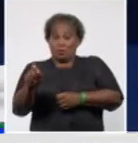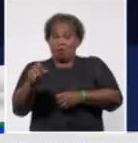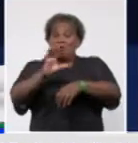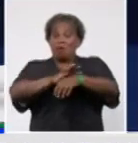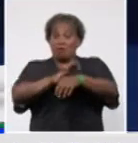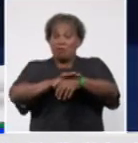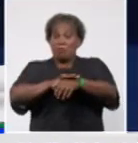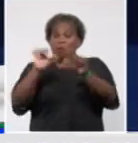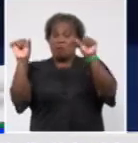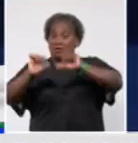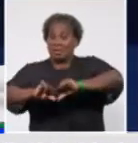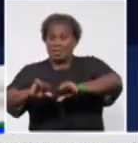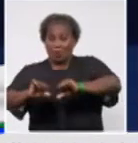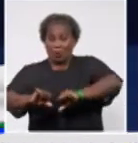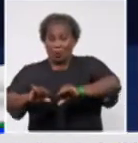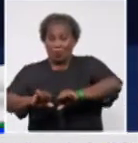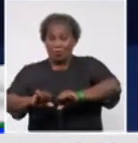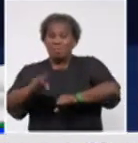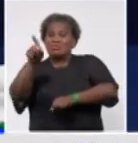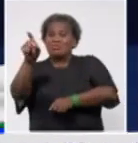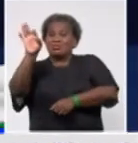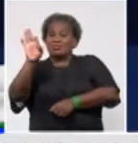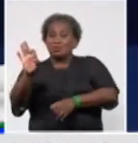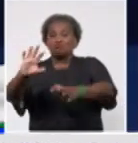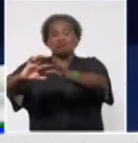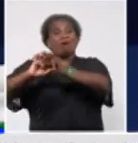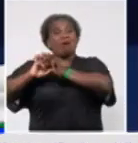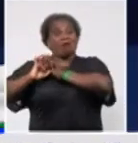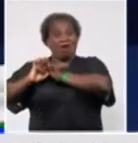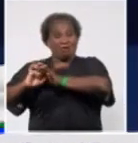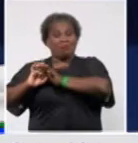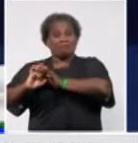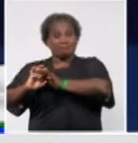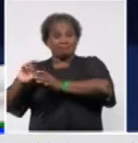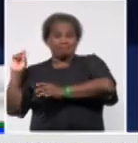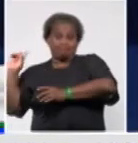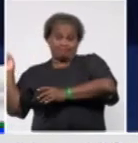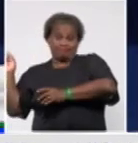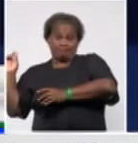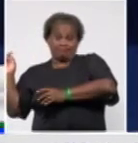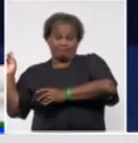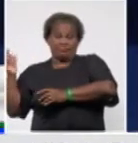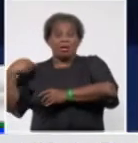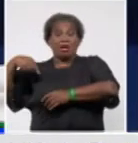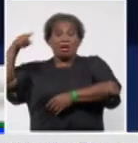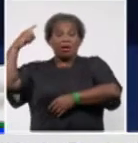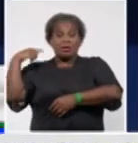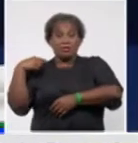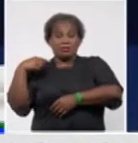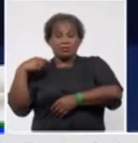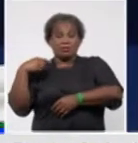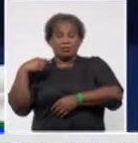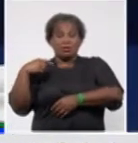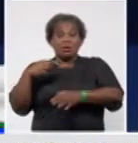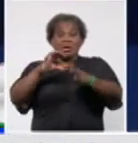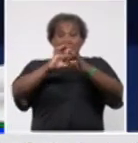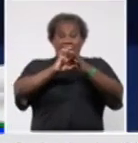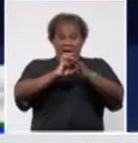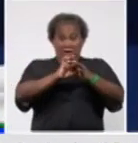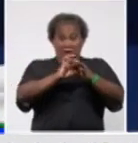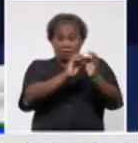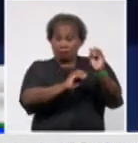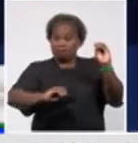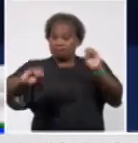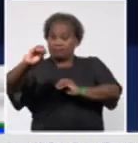Yesterday, 5 patients joined the group of those reported as serious, while 4 serious